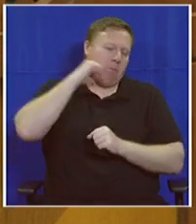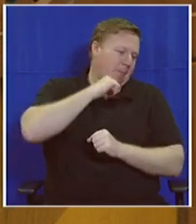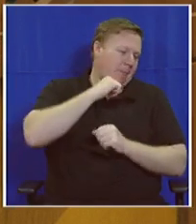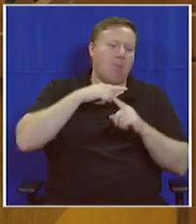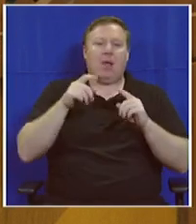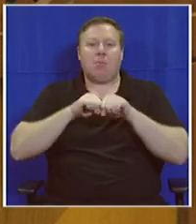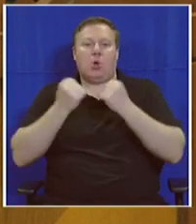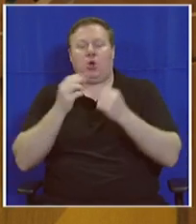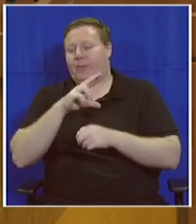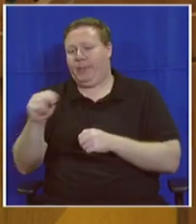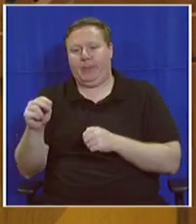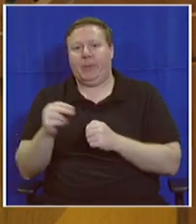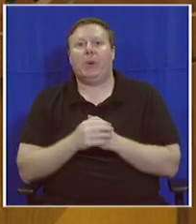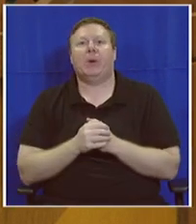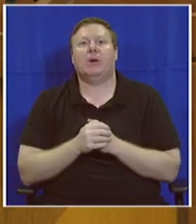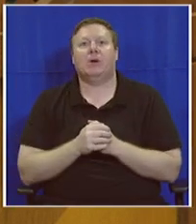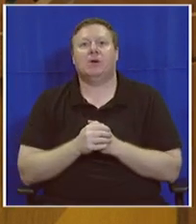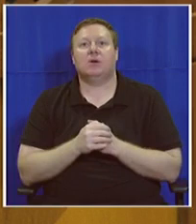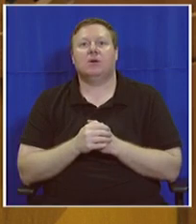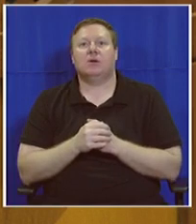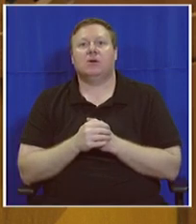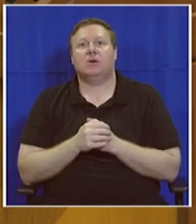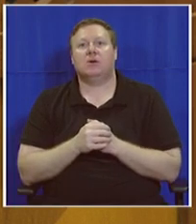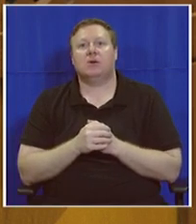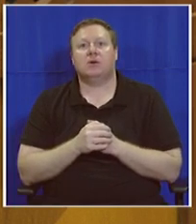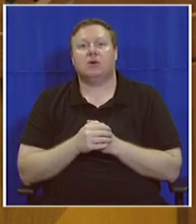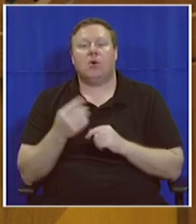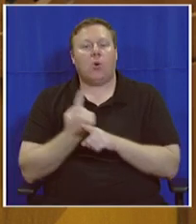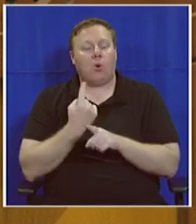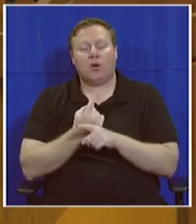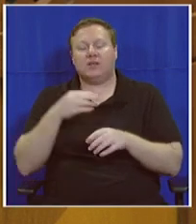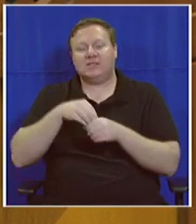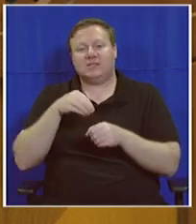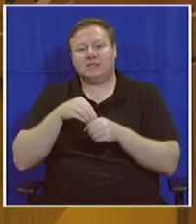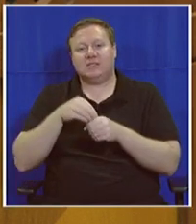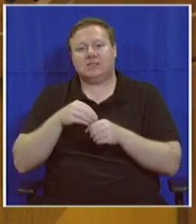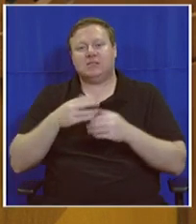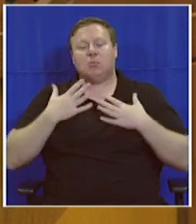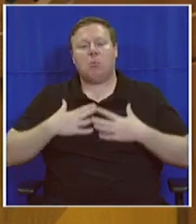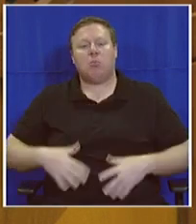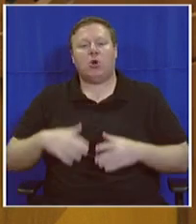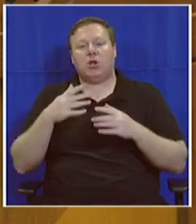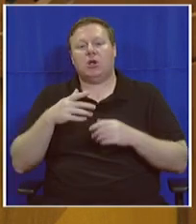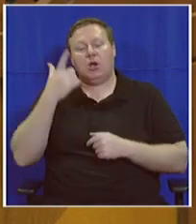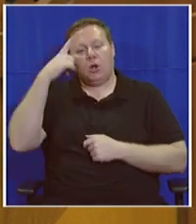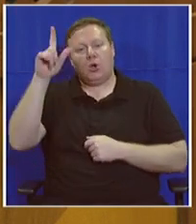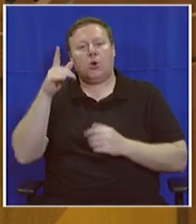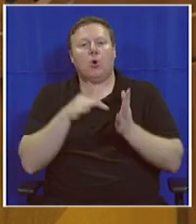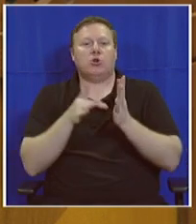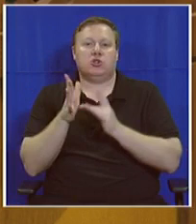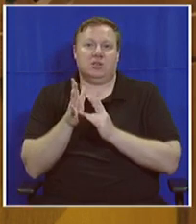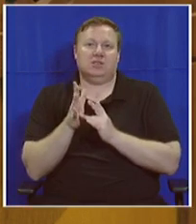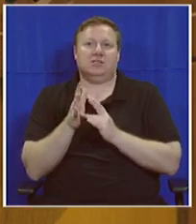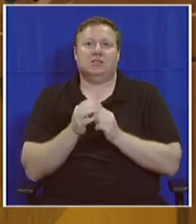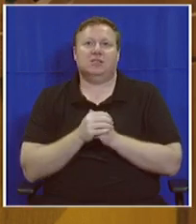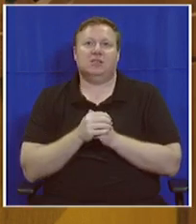always caring about in the body of dying of the Lord Jesus, that the life of Jesus also may be